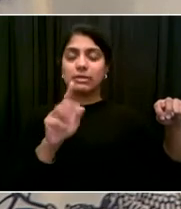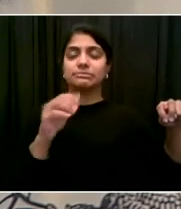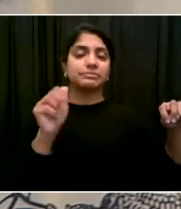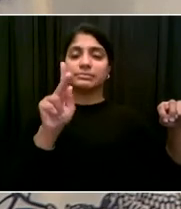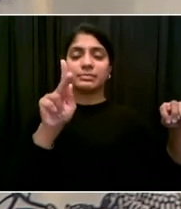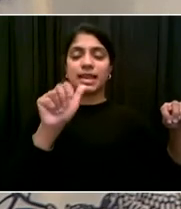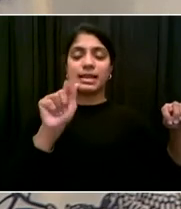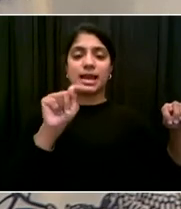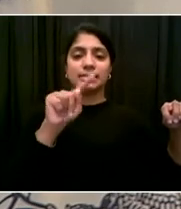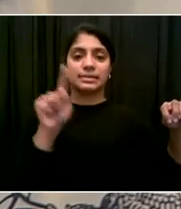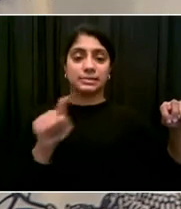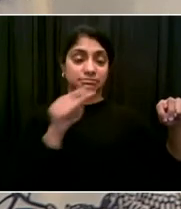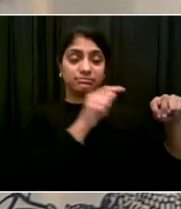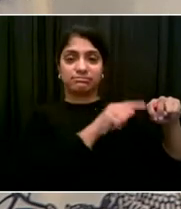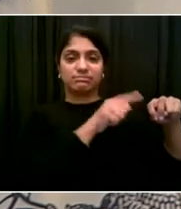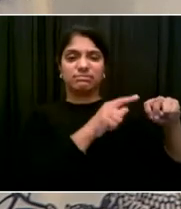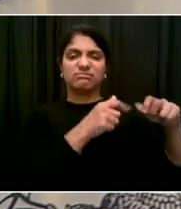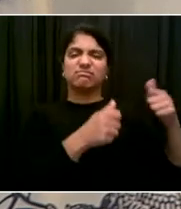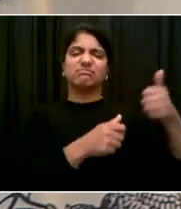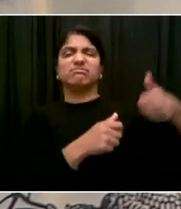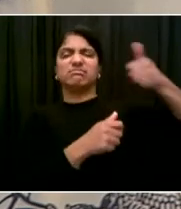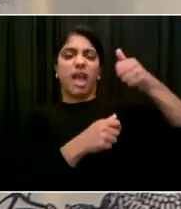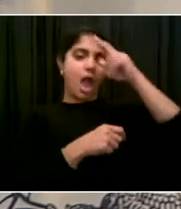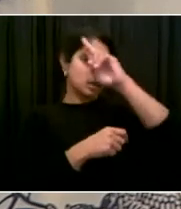Andrea Klein-Thomas from CBS.